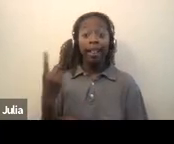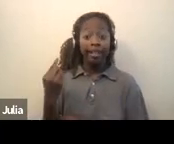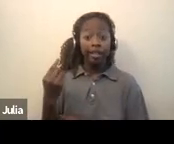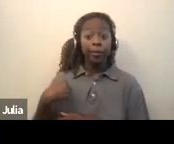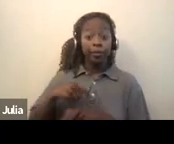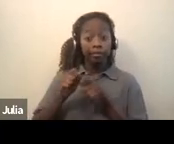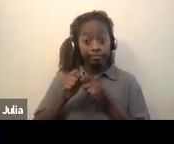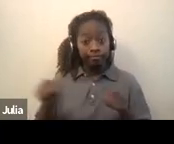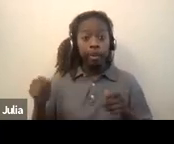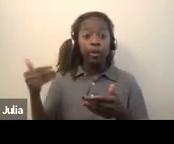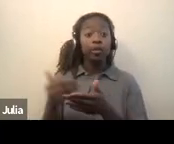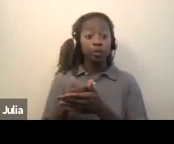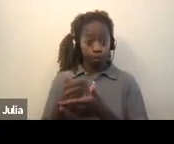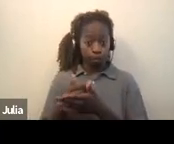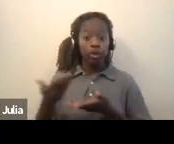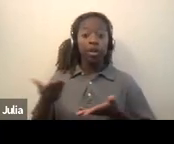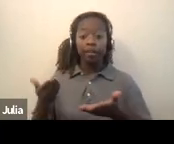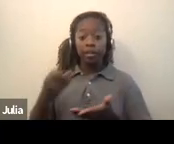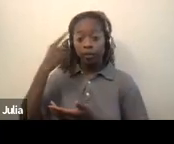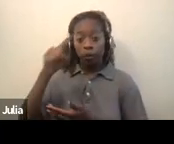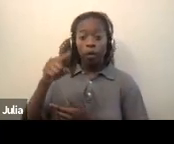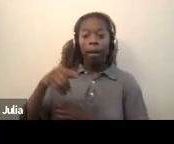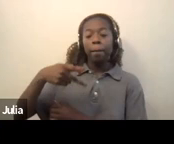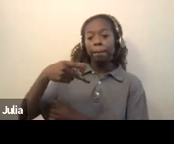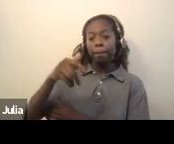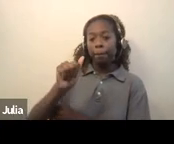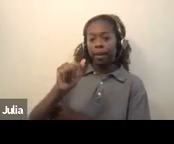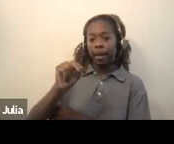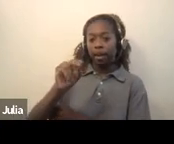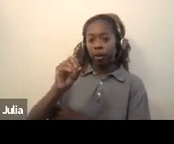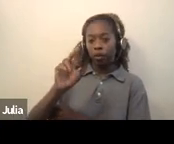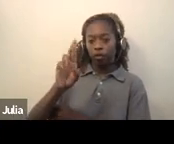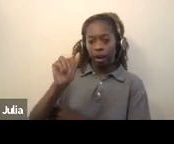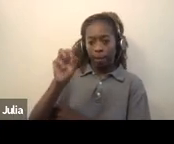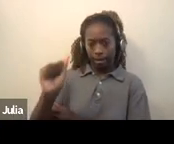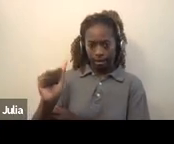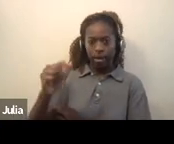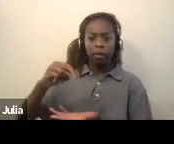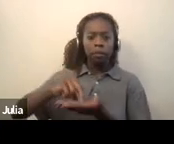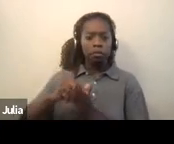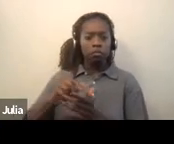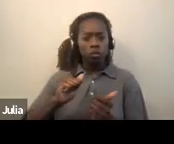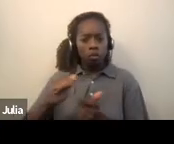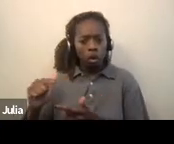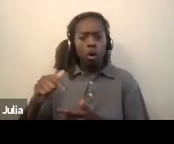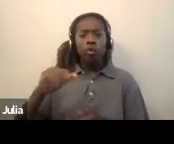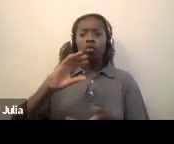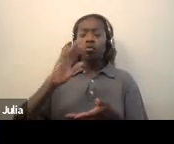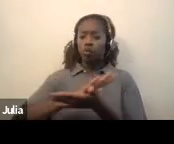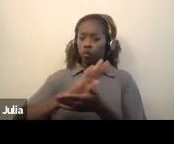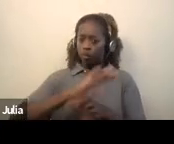panorama student success which enables school-based and district staff to access real-time